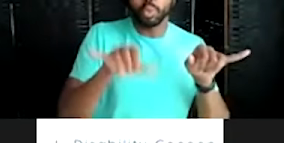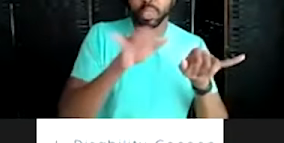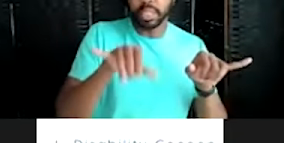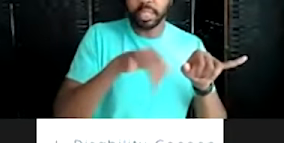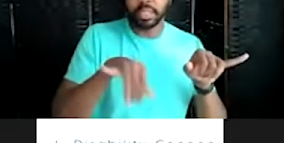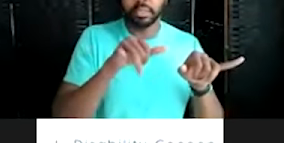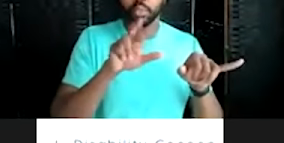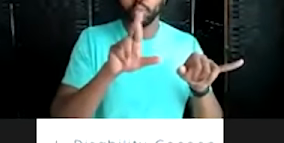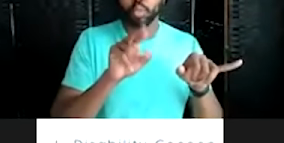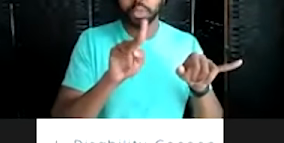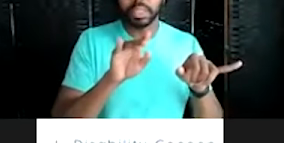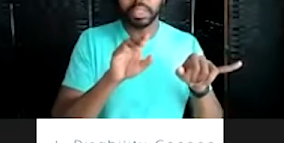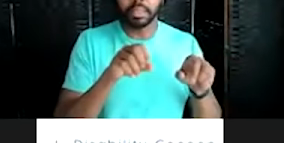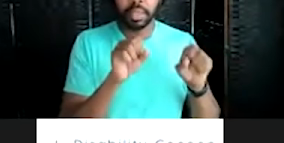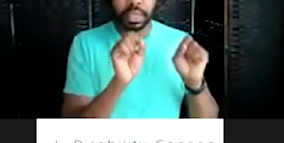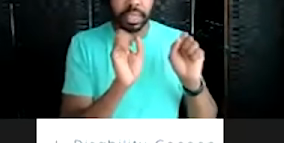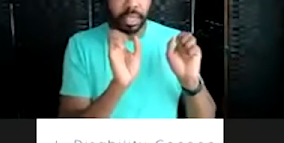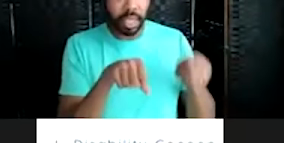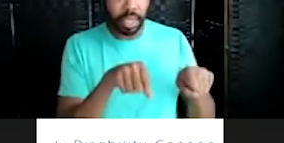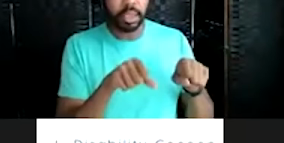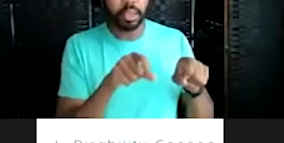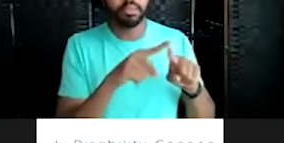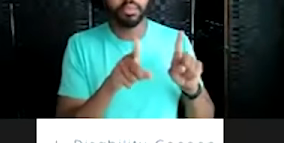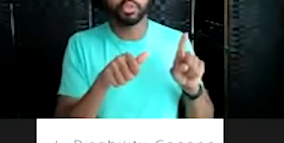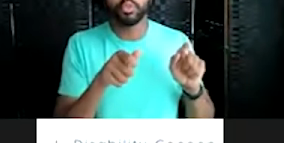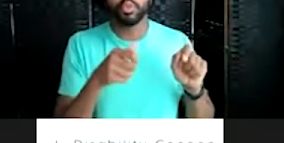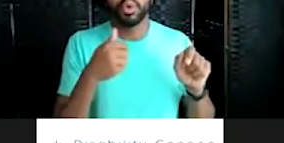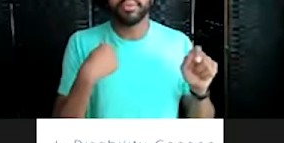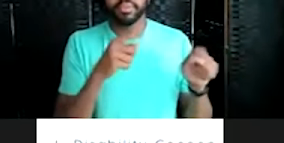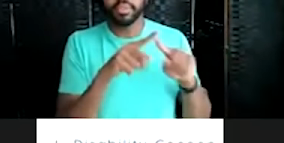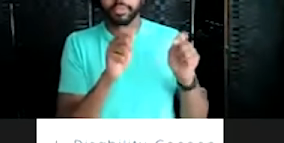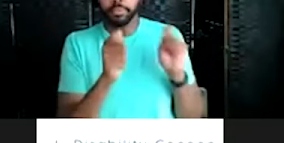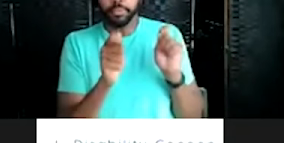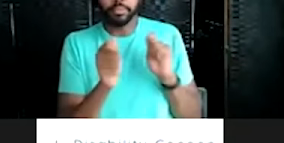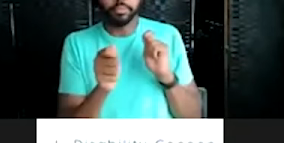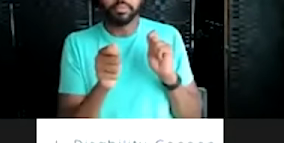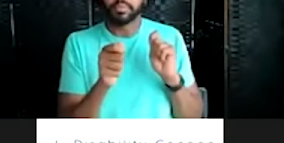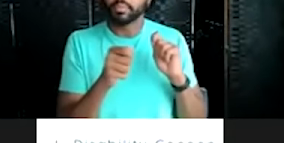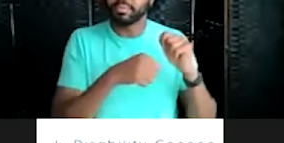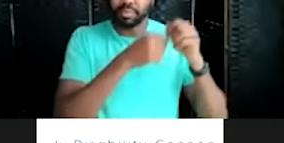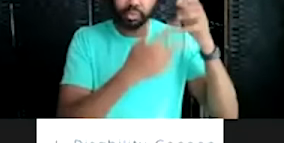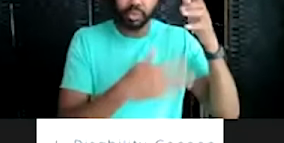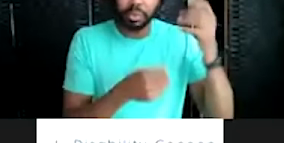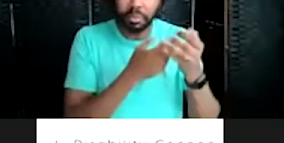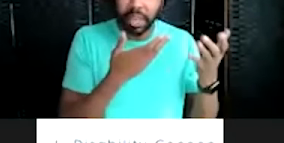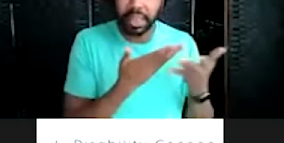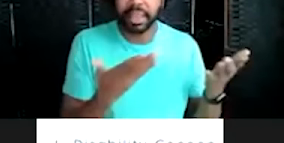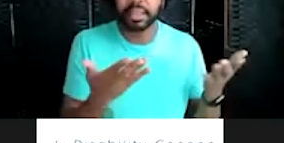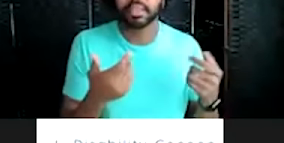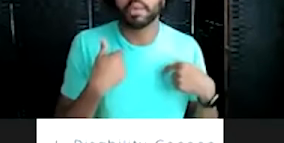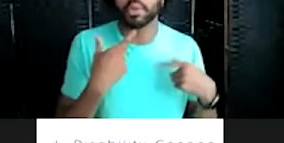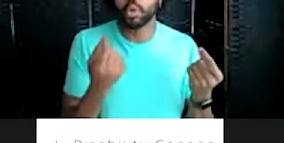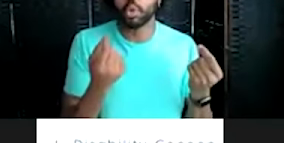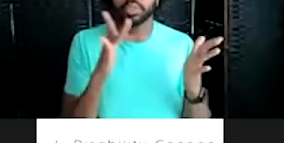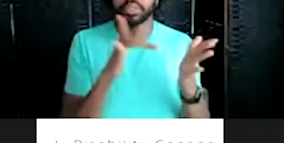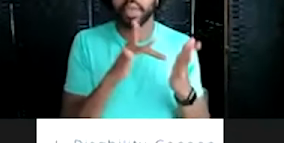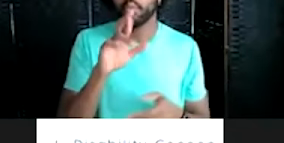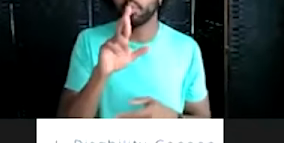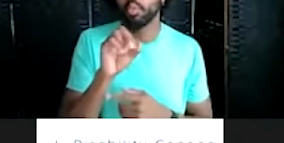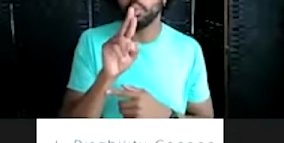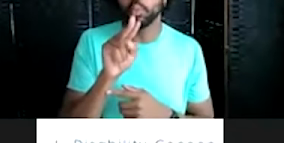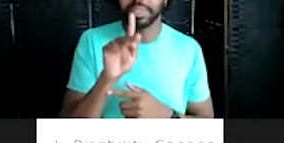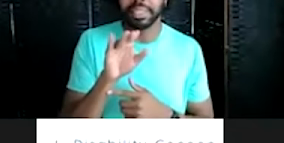can add a feature, and that can be a lot of different things. So I'm just going to tap routines,